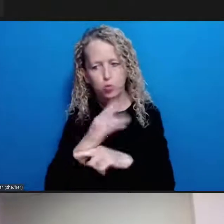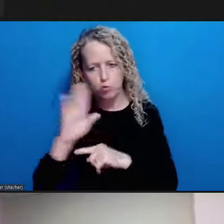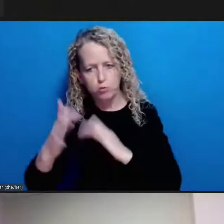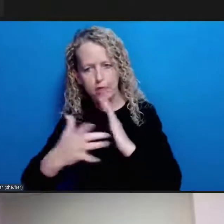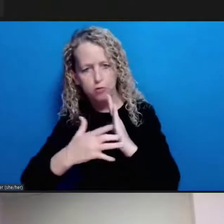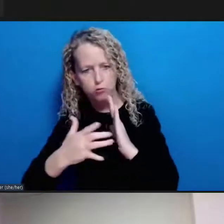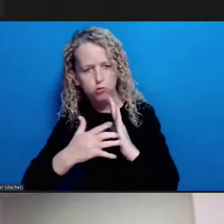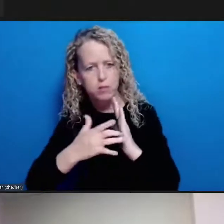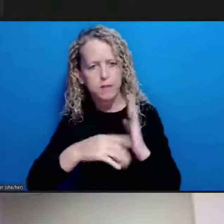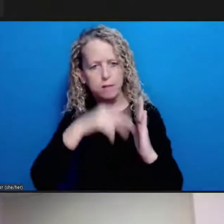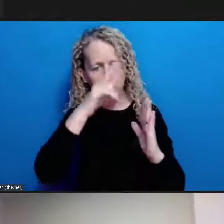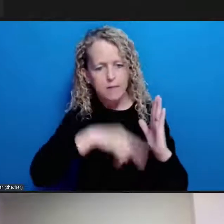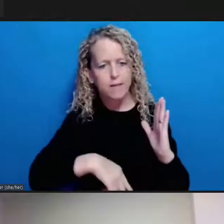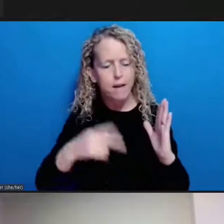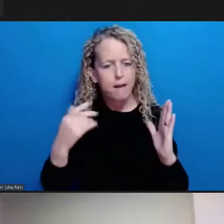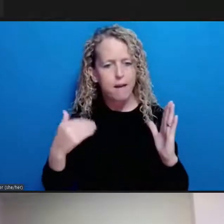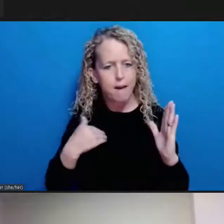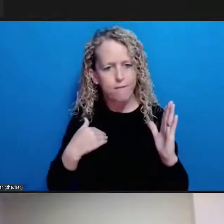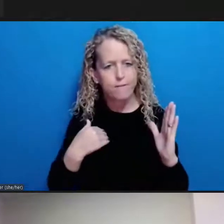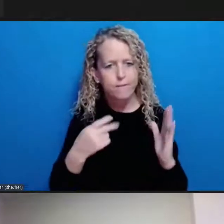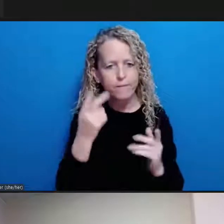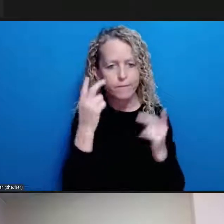visual disability. And